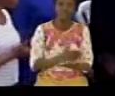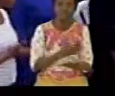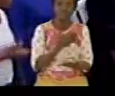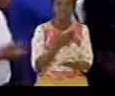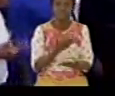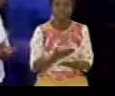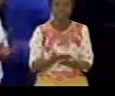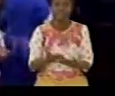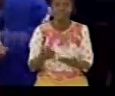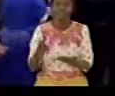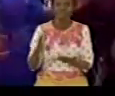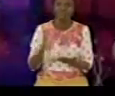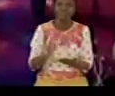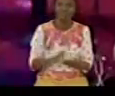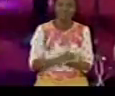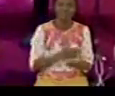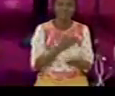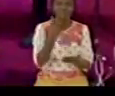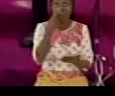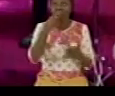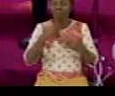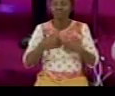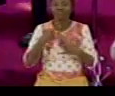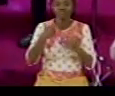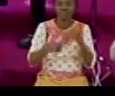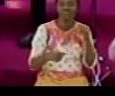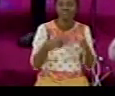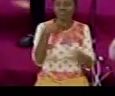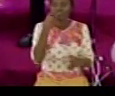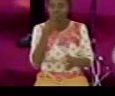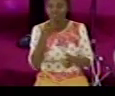Who has the final say?